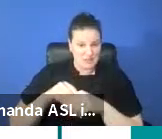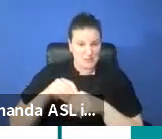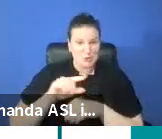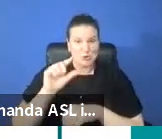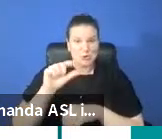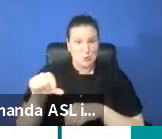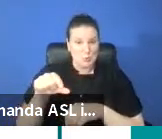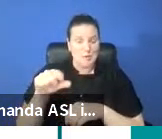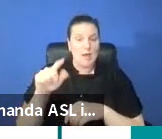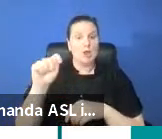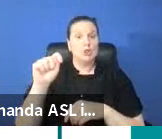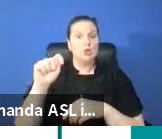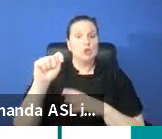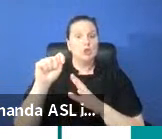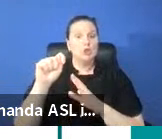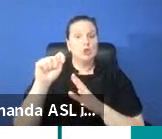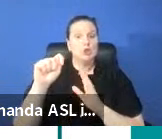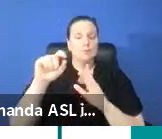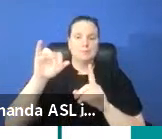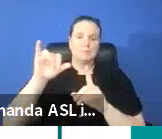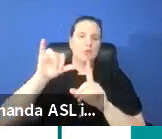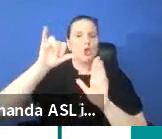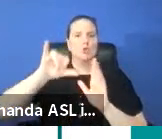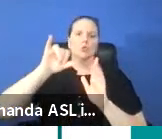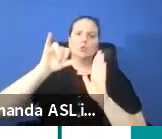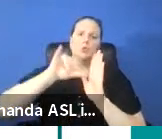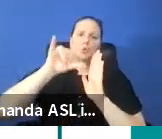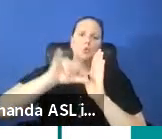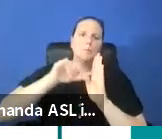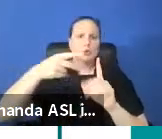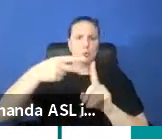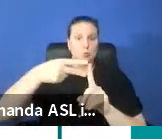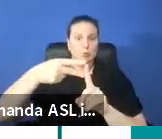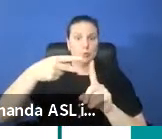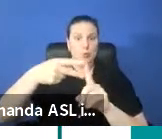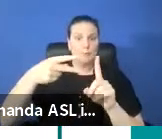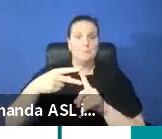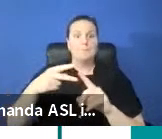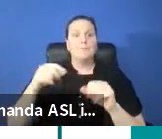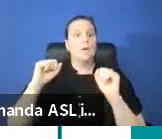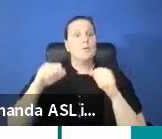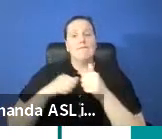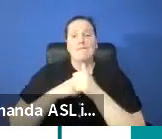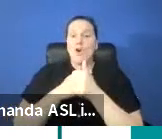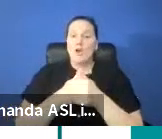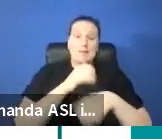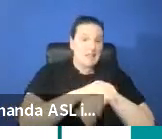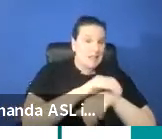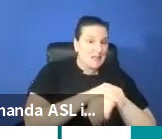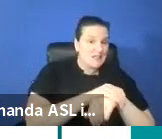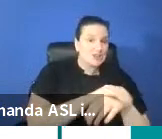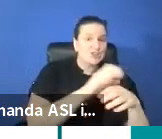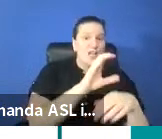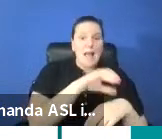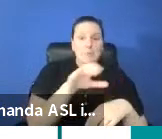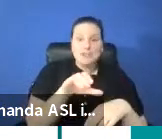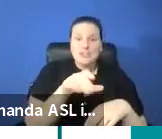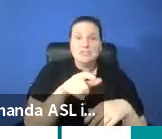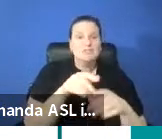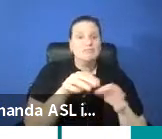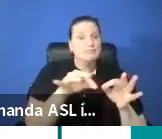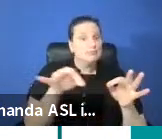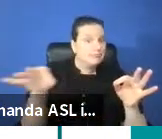and YouTube. Users can follow this link to view both English and Spanish captions in a